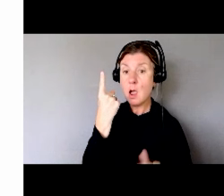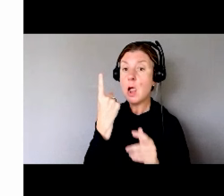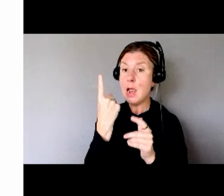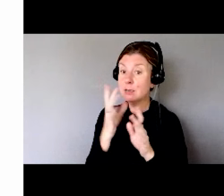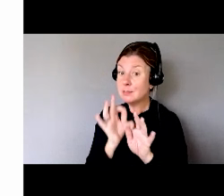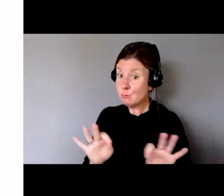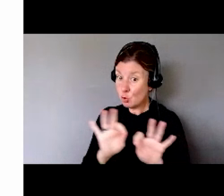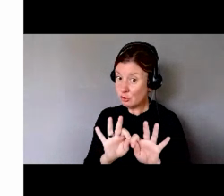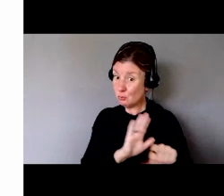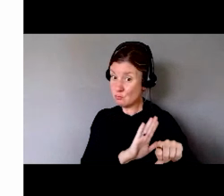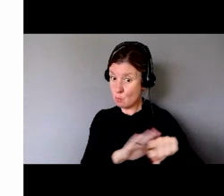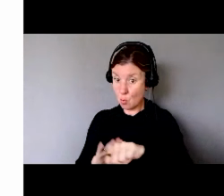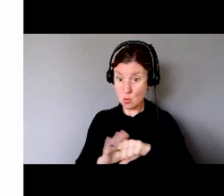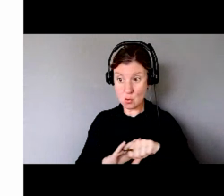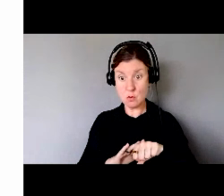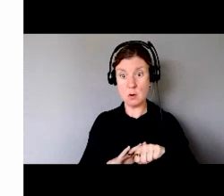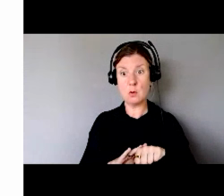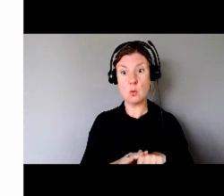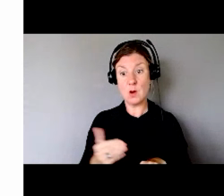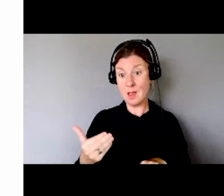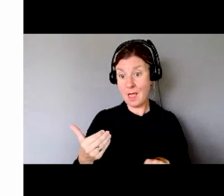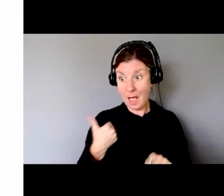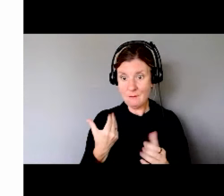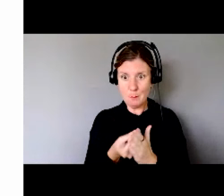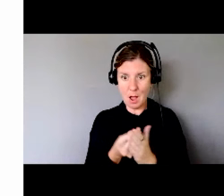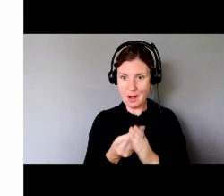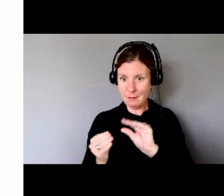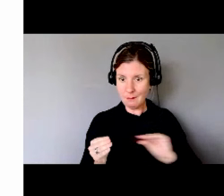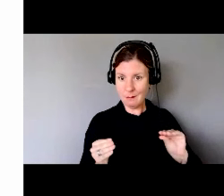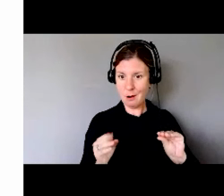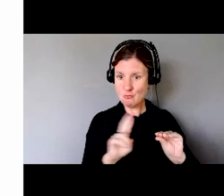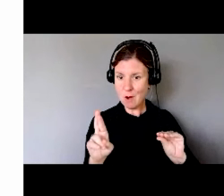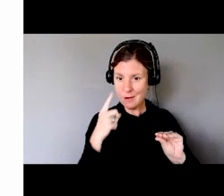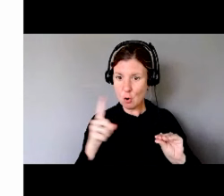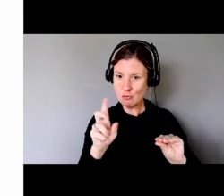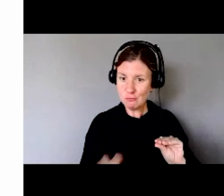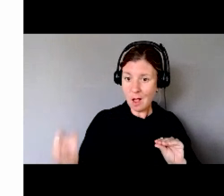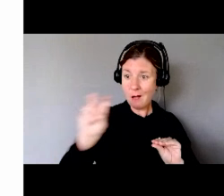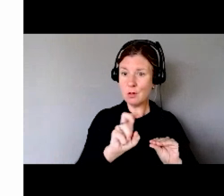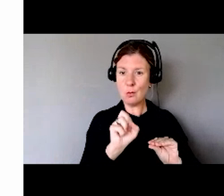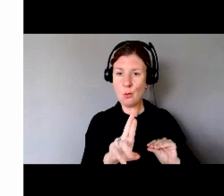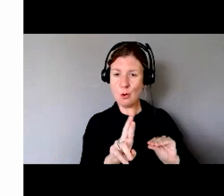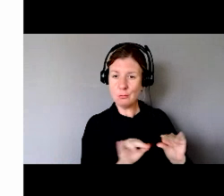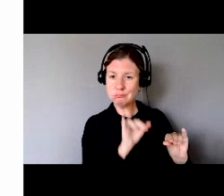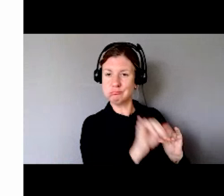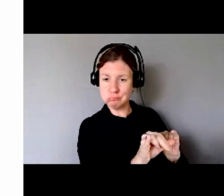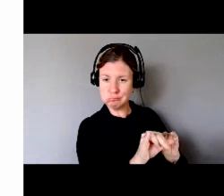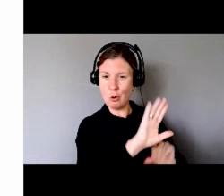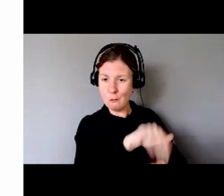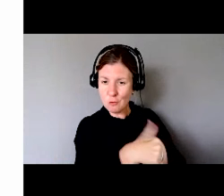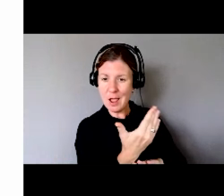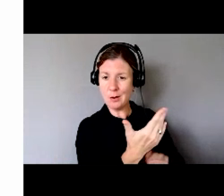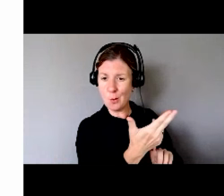not have room within this budget for travel and away from home accommodation expenses. Artists would